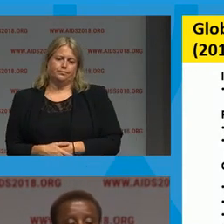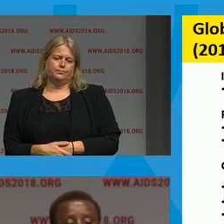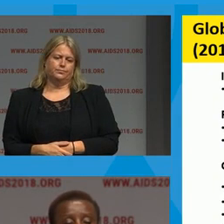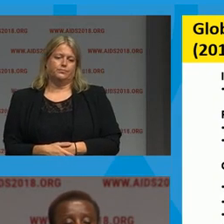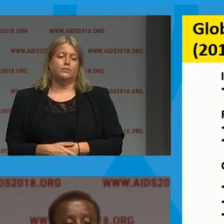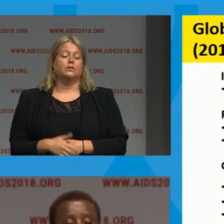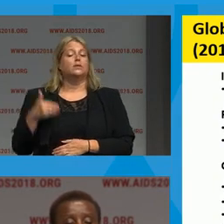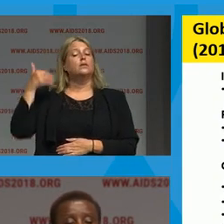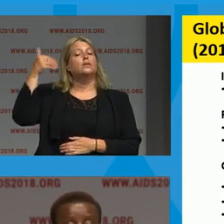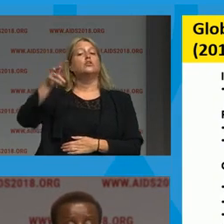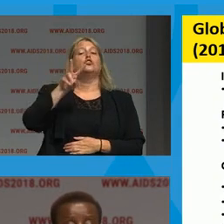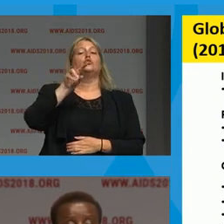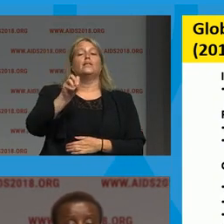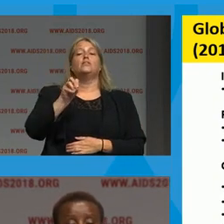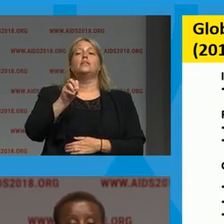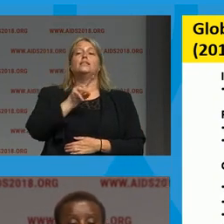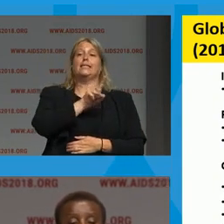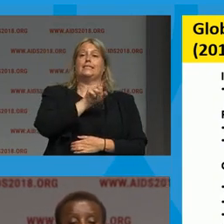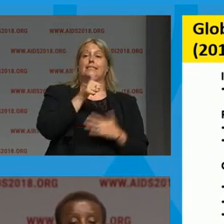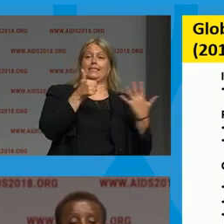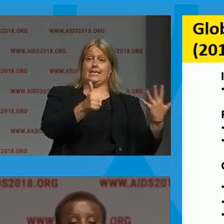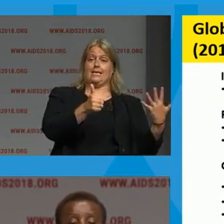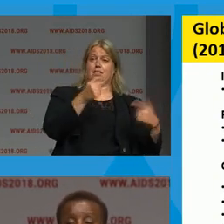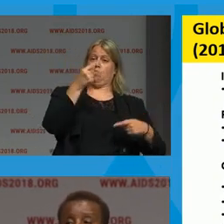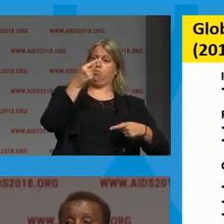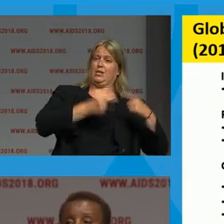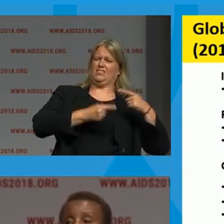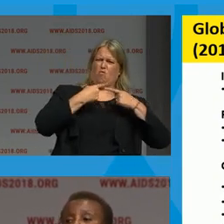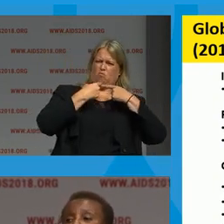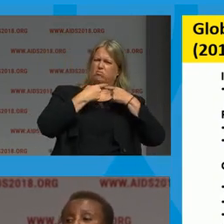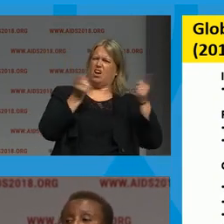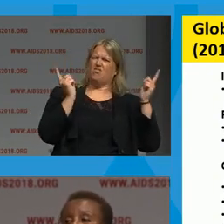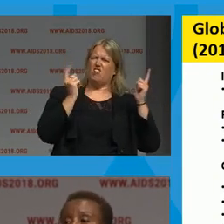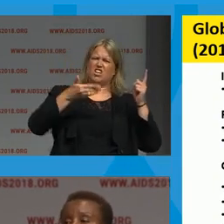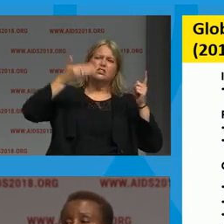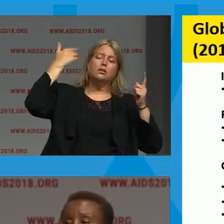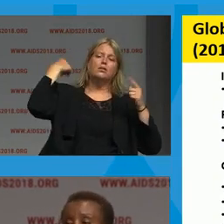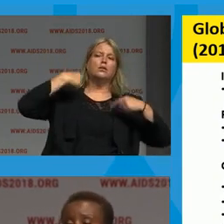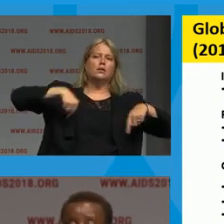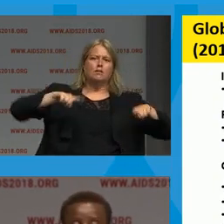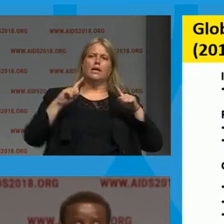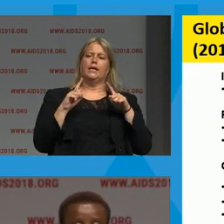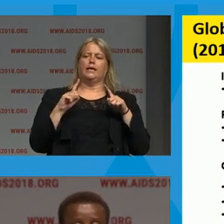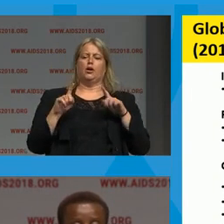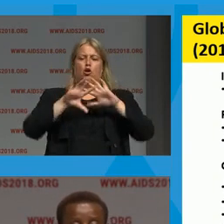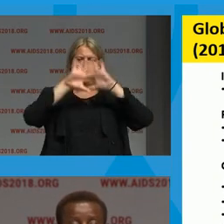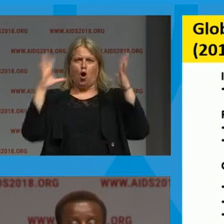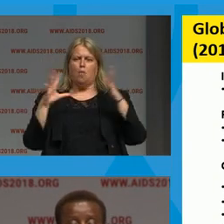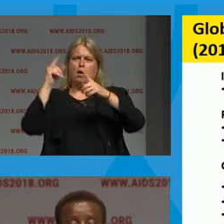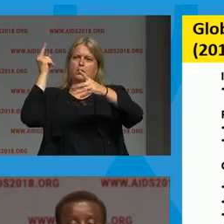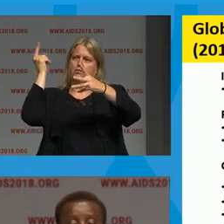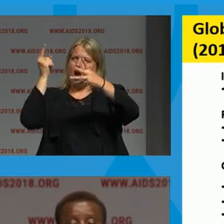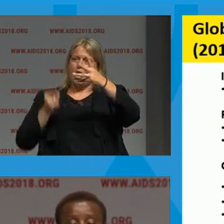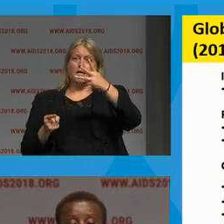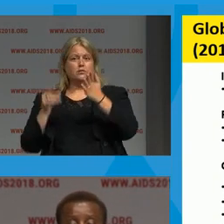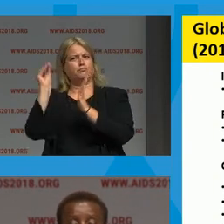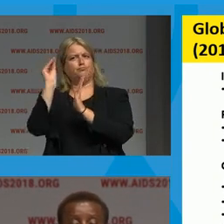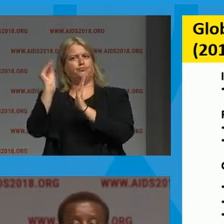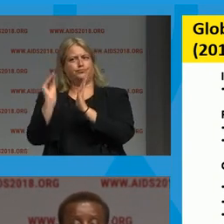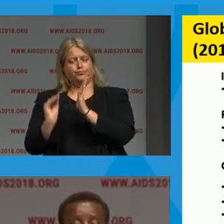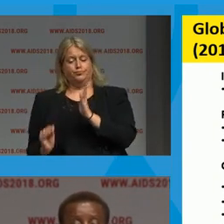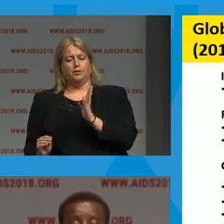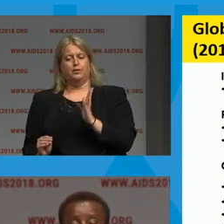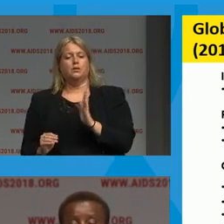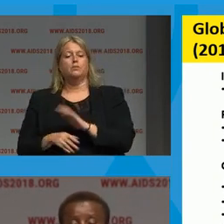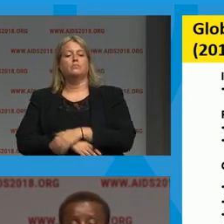In 2016, in the political declaration, we developed global targets. We have, at